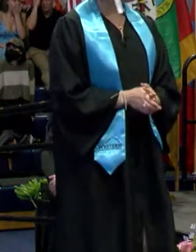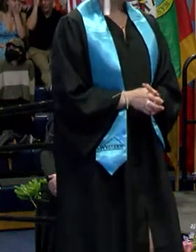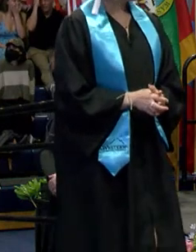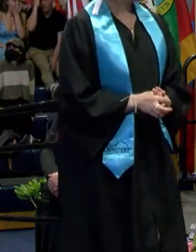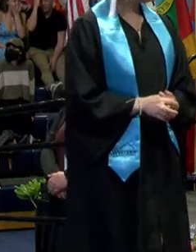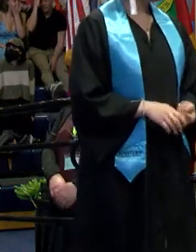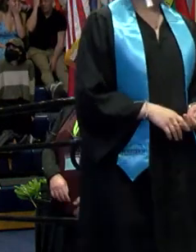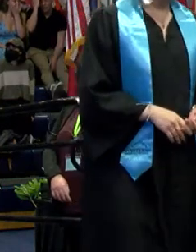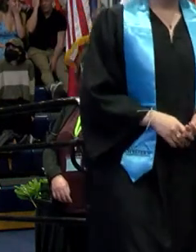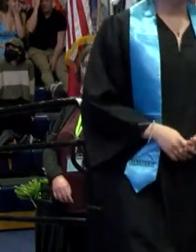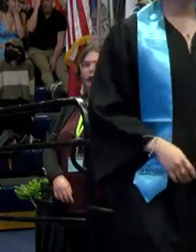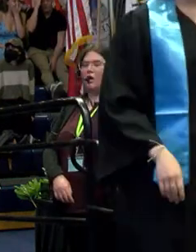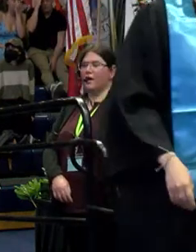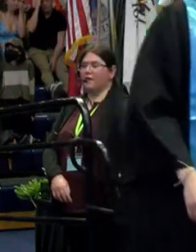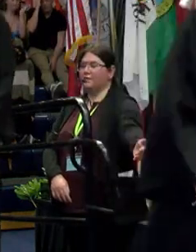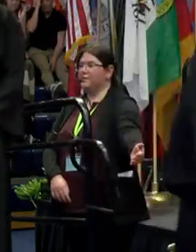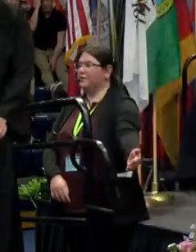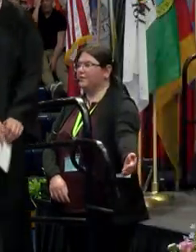Olivia Francine Meyer.